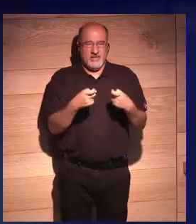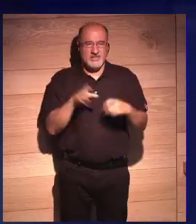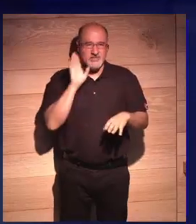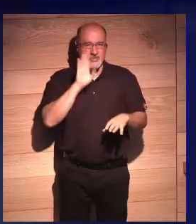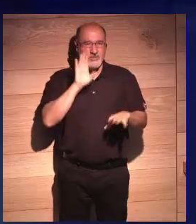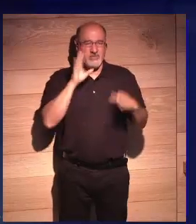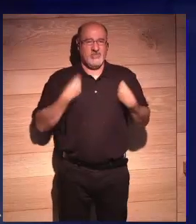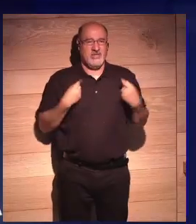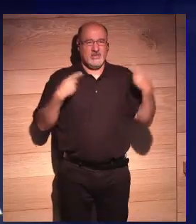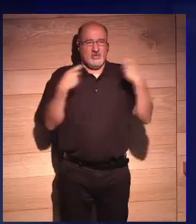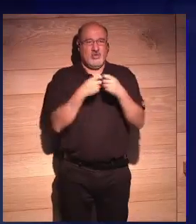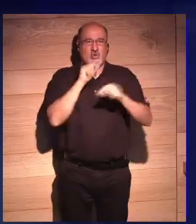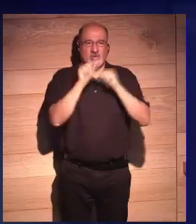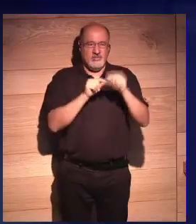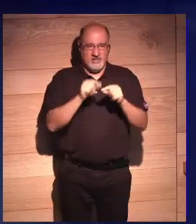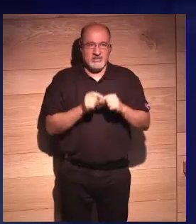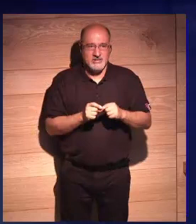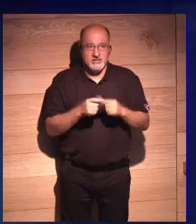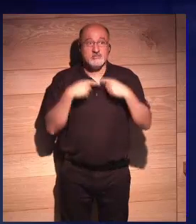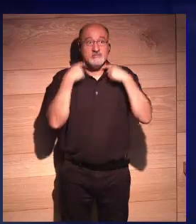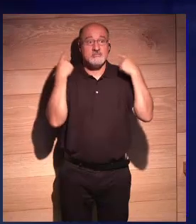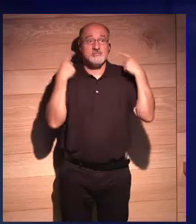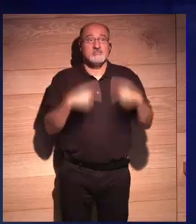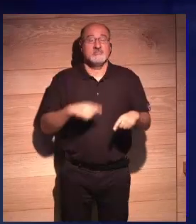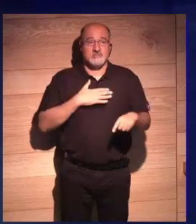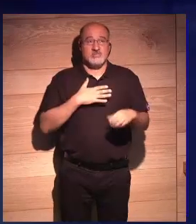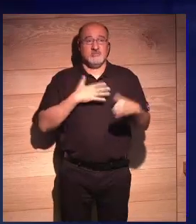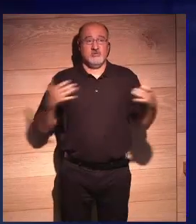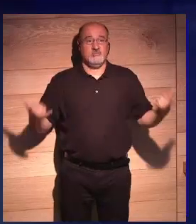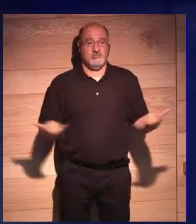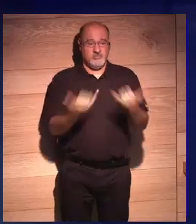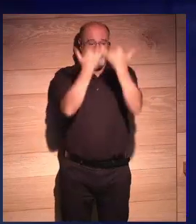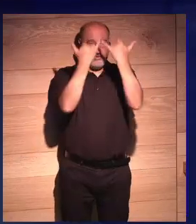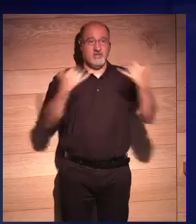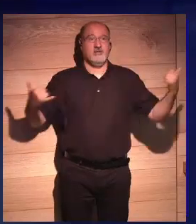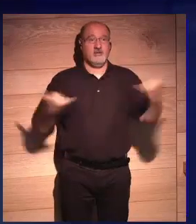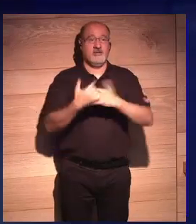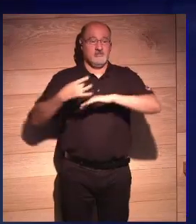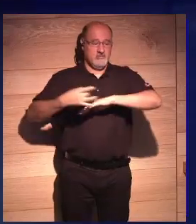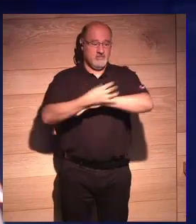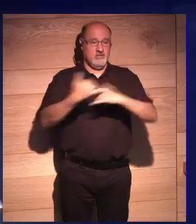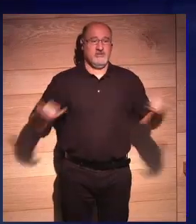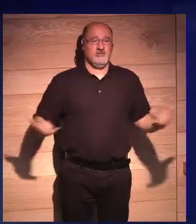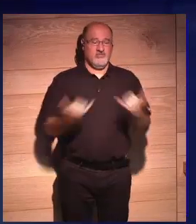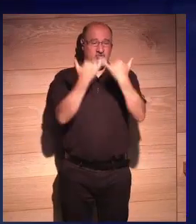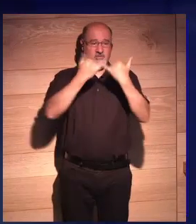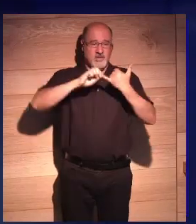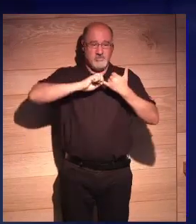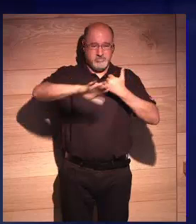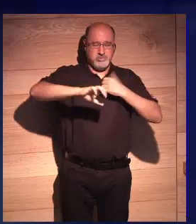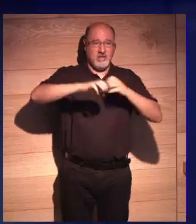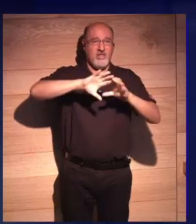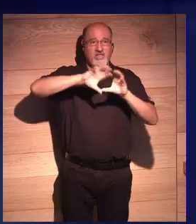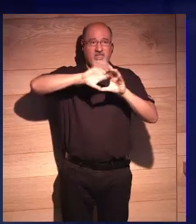Vidas Contaminadas. This is a documentary by our virtual Voyager colleagues that explains the tragedy